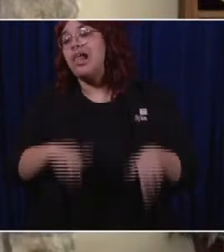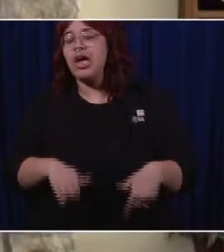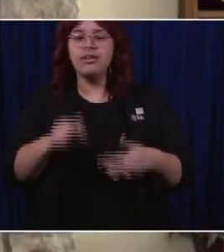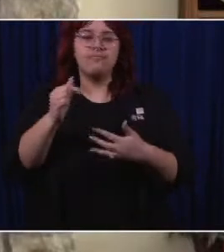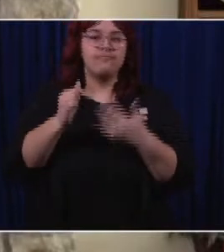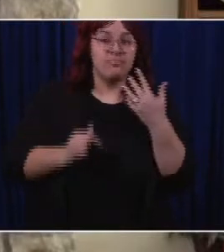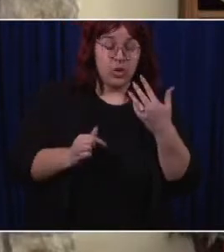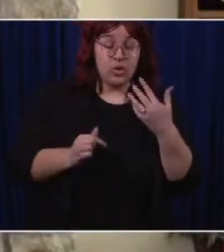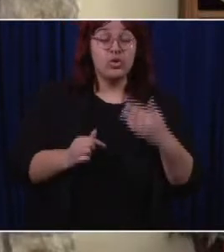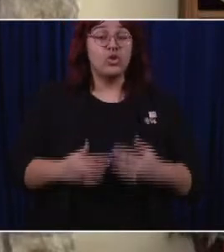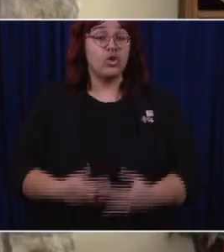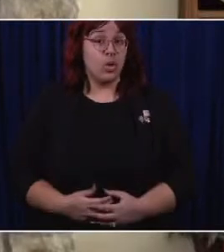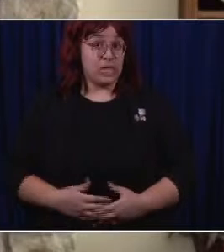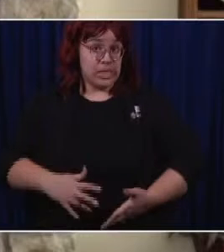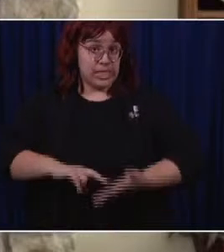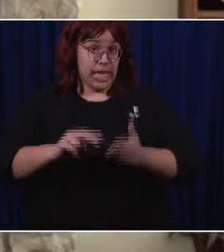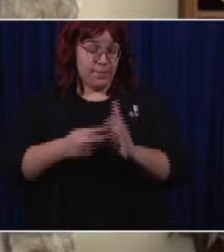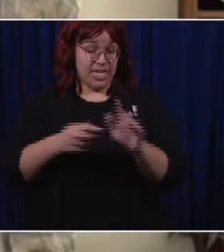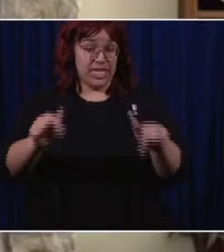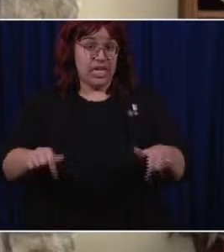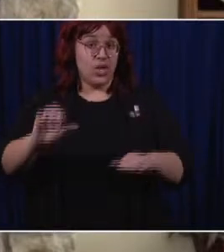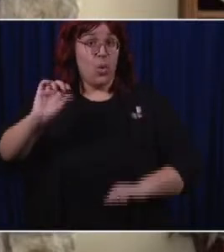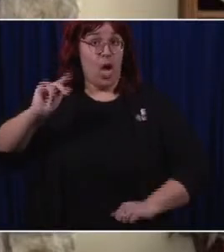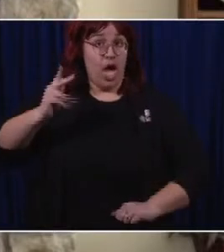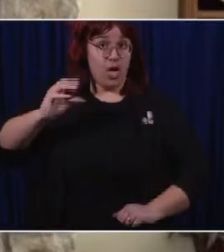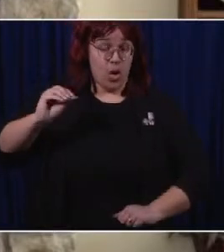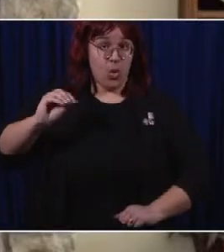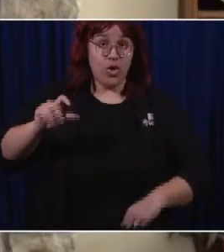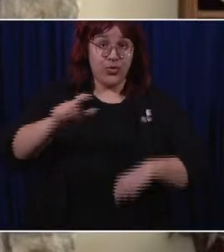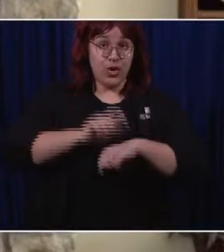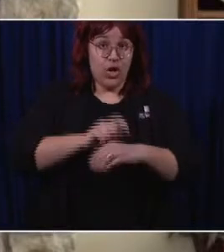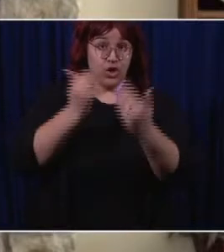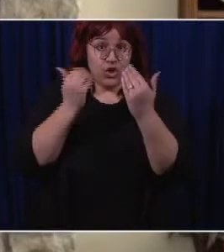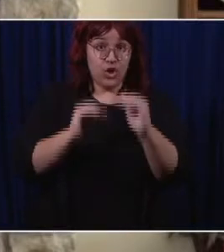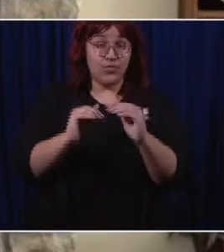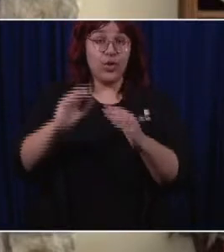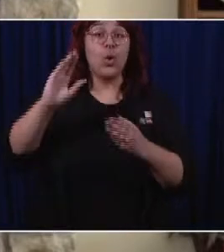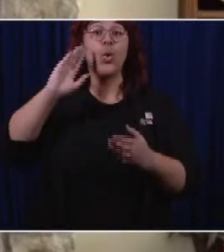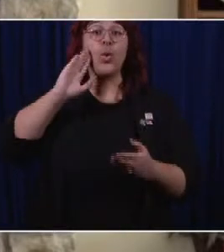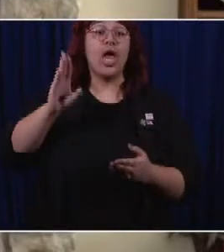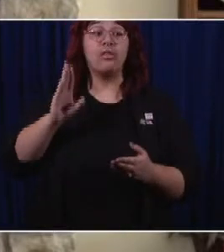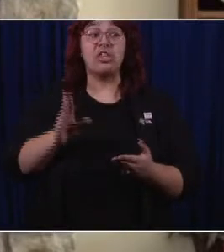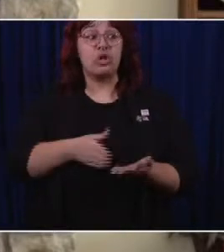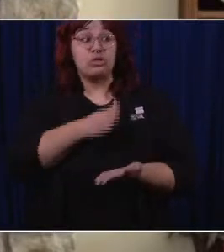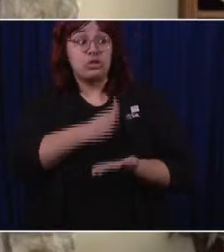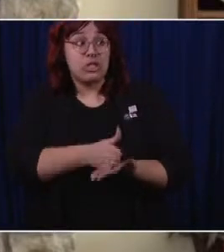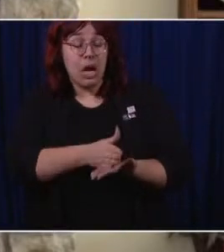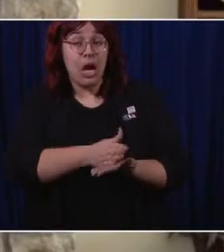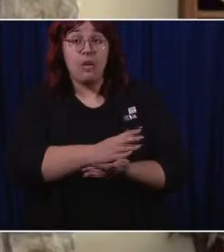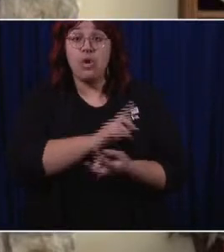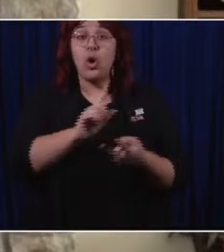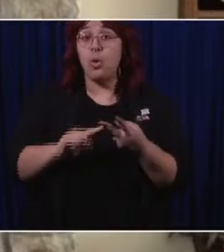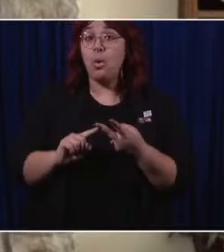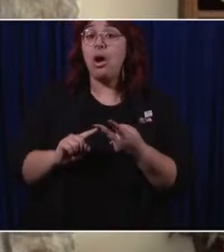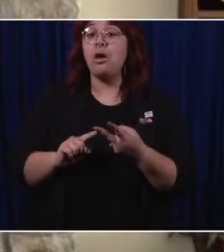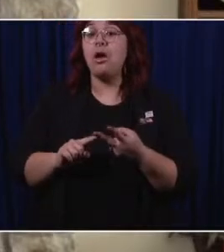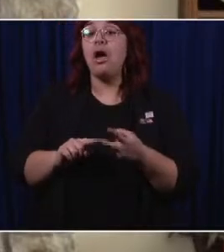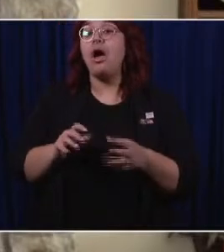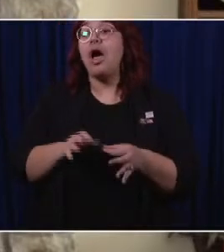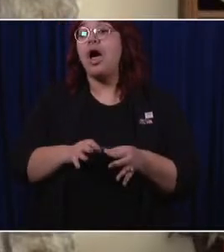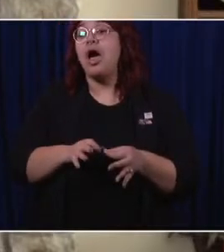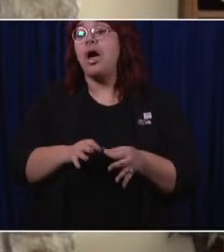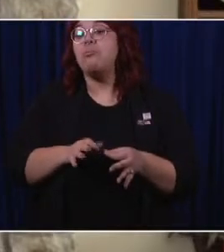And if so, why do you feel it's the right choice for Ohio? Or what do you feel the state's doing differently than those other states to make this the right, safe